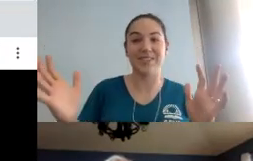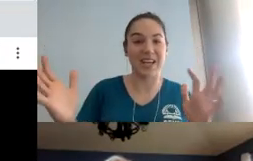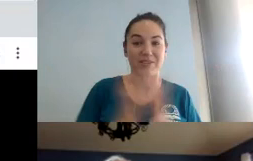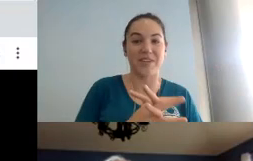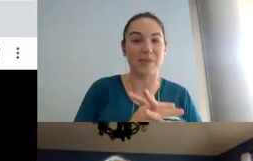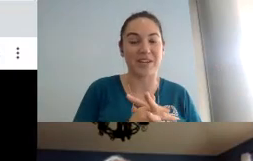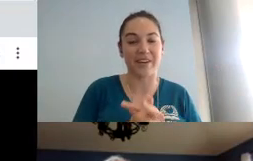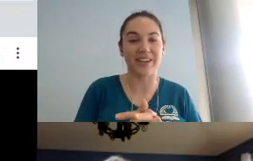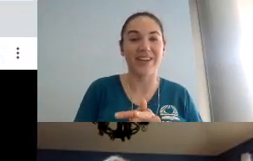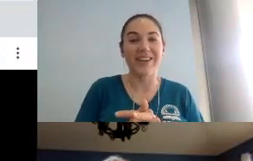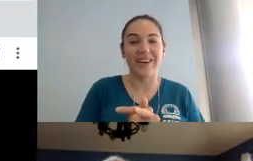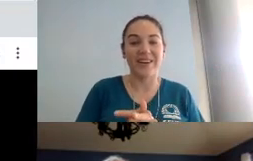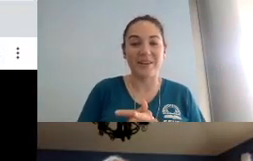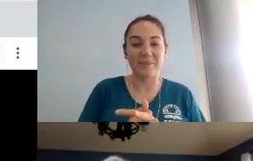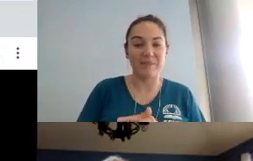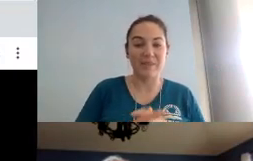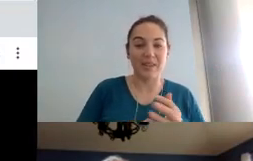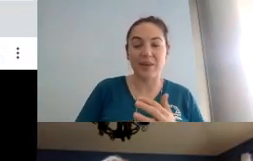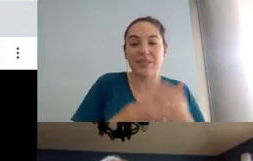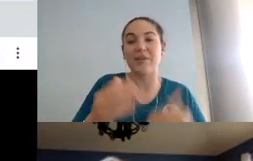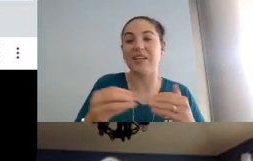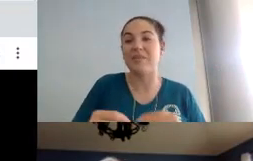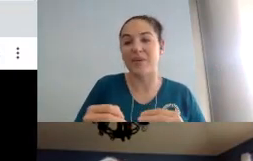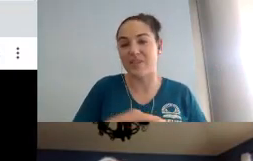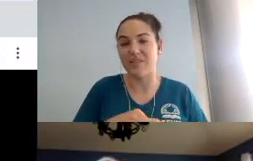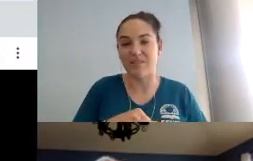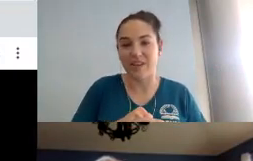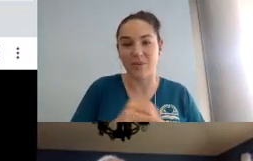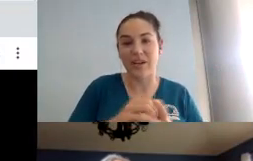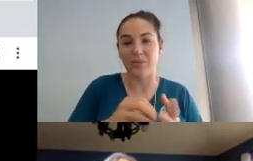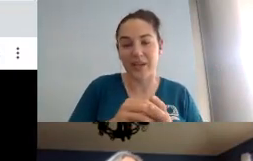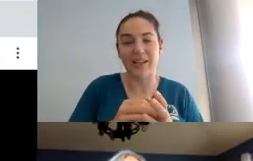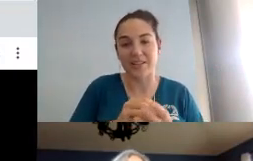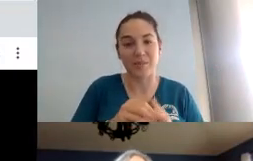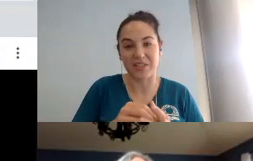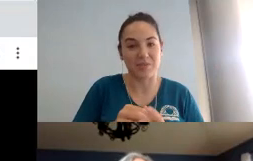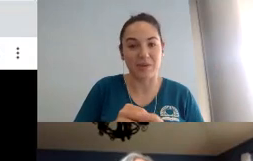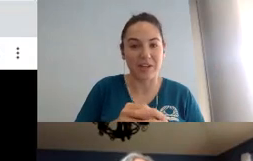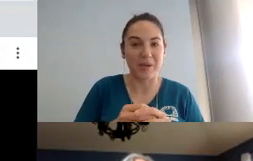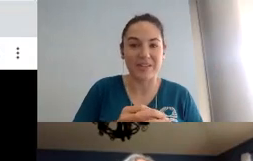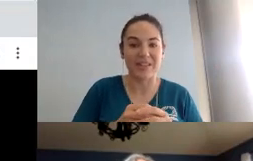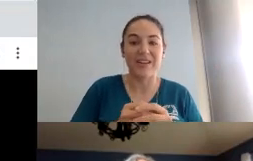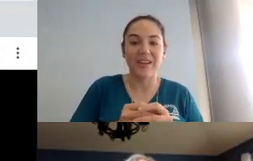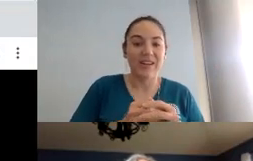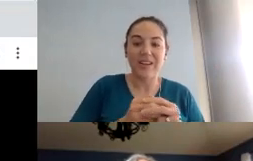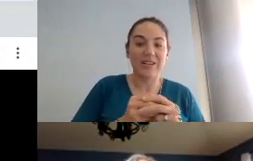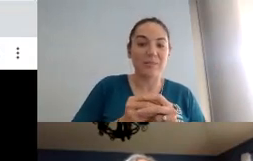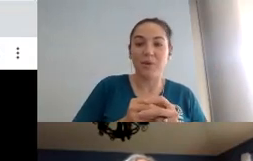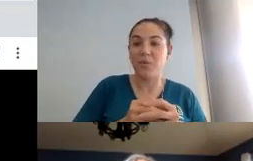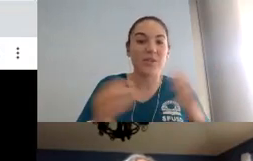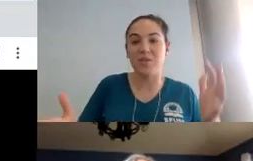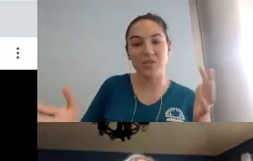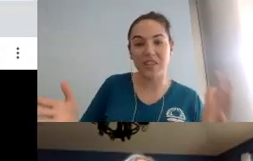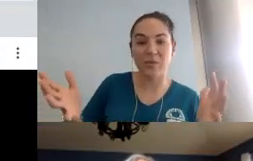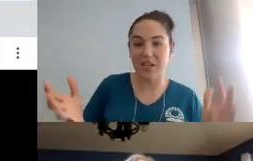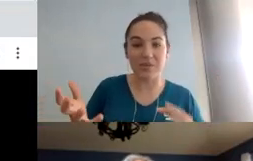would still take it for 50% credit. That was an in-person, when we had class in person, that was my grading policy. But